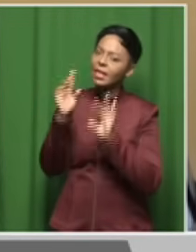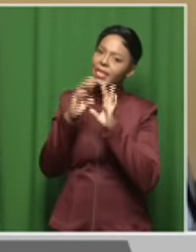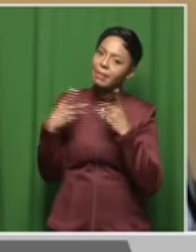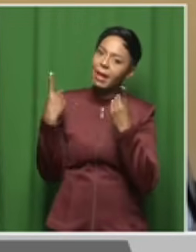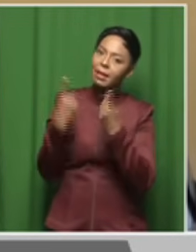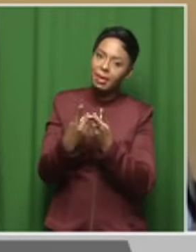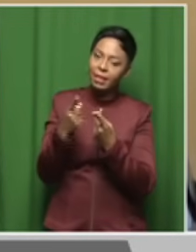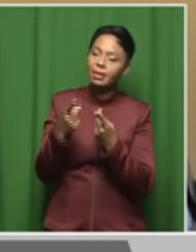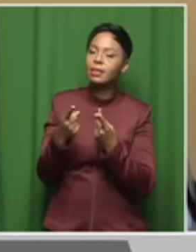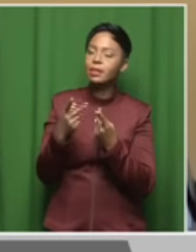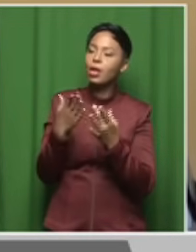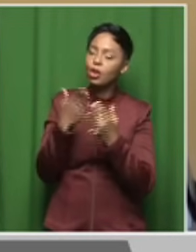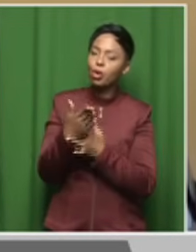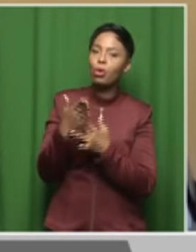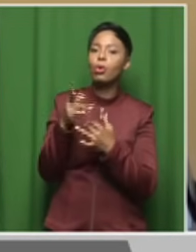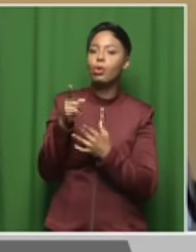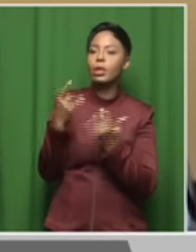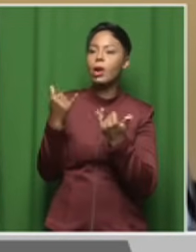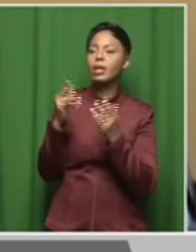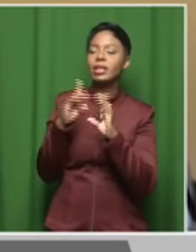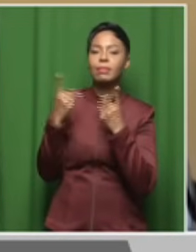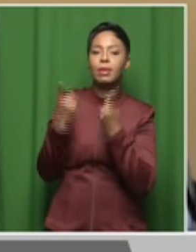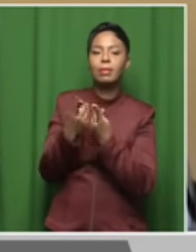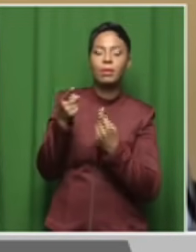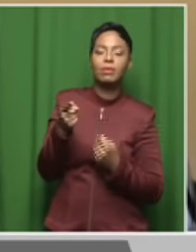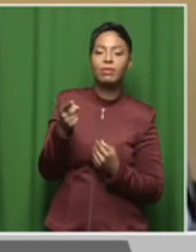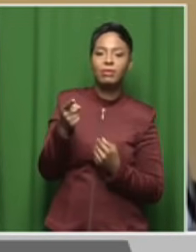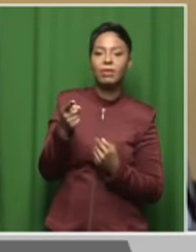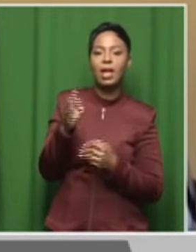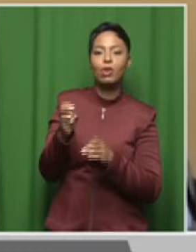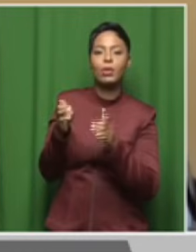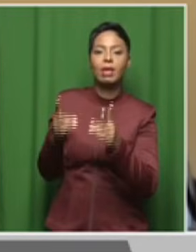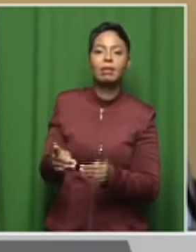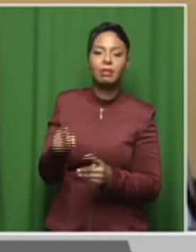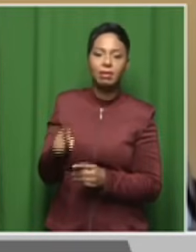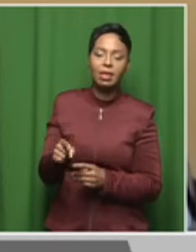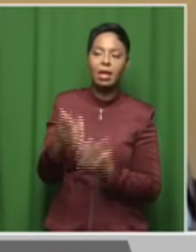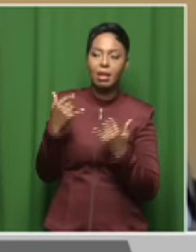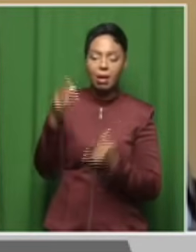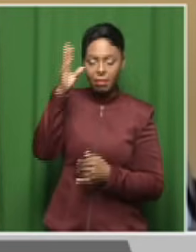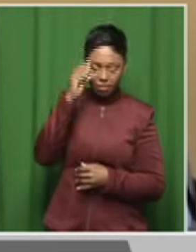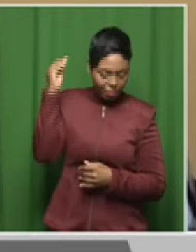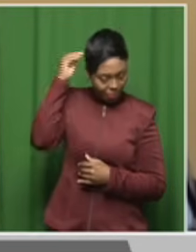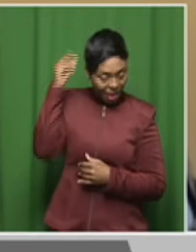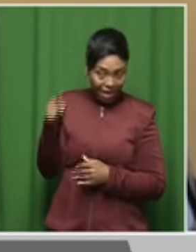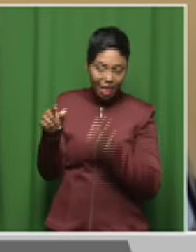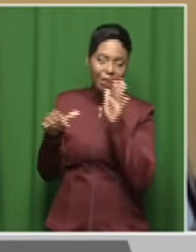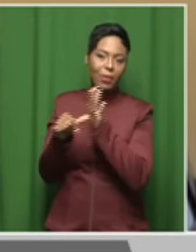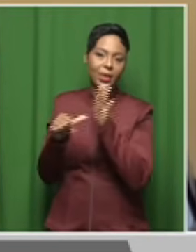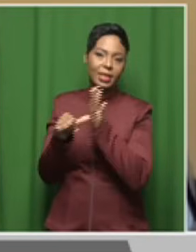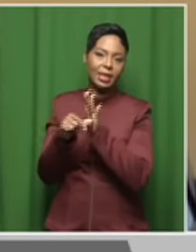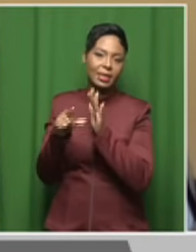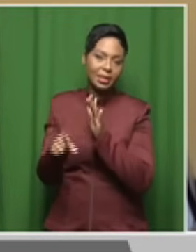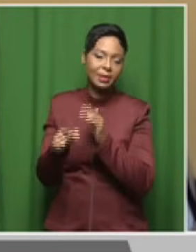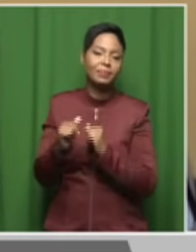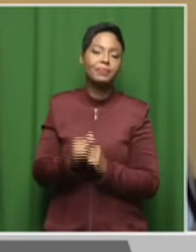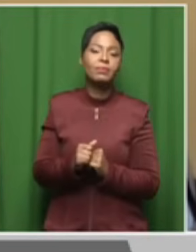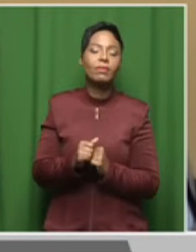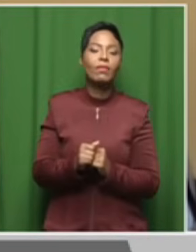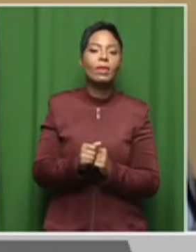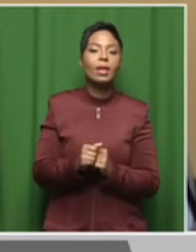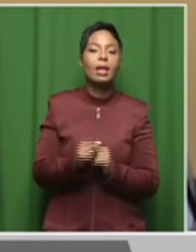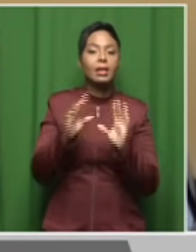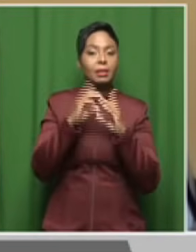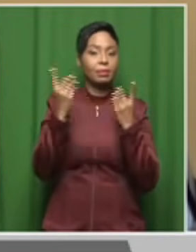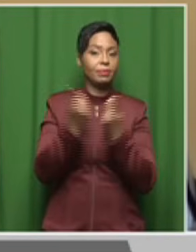the department, of course, recognizing how critical this is, Deb. And then you had the Department of Education putting out